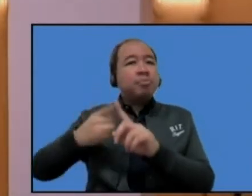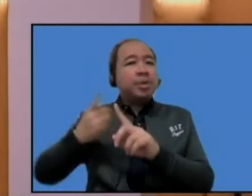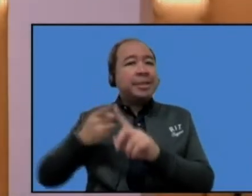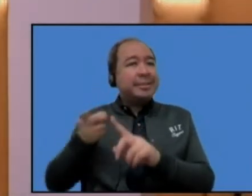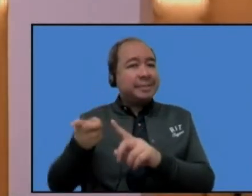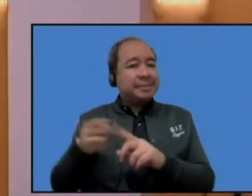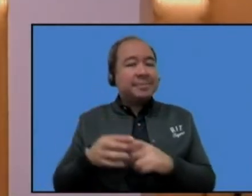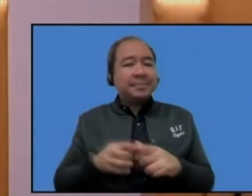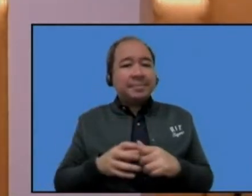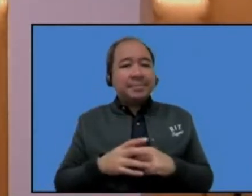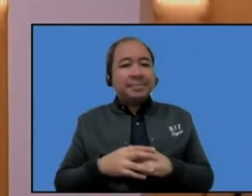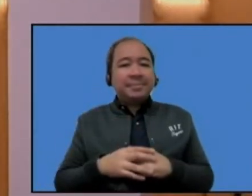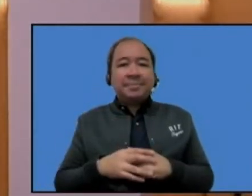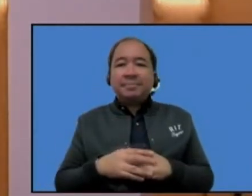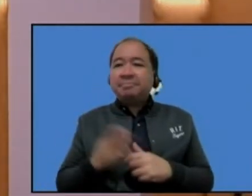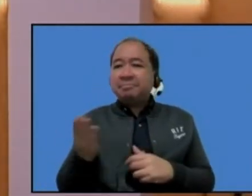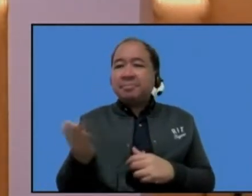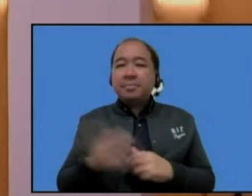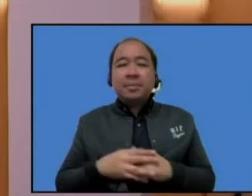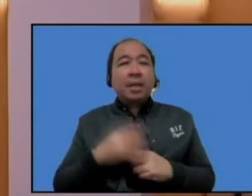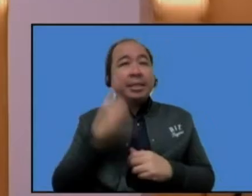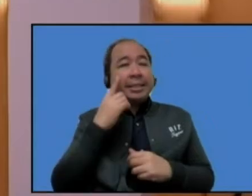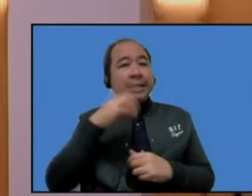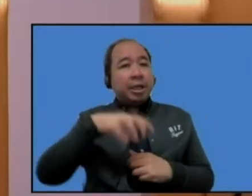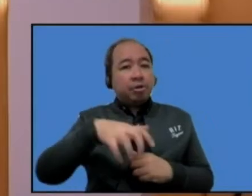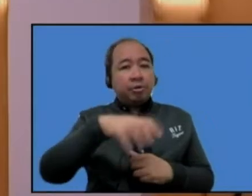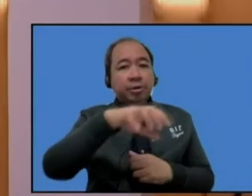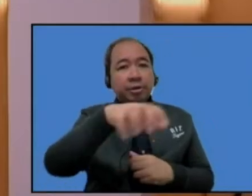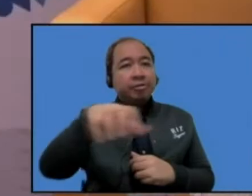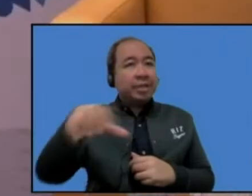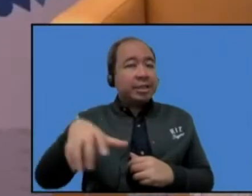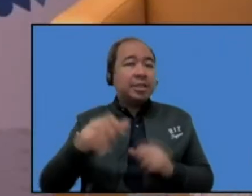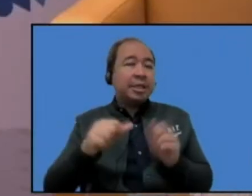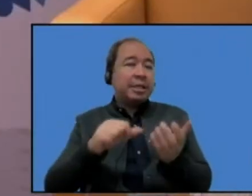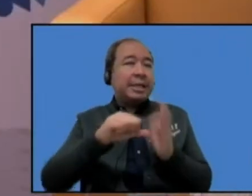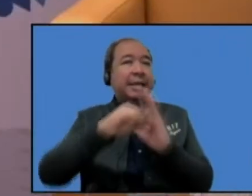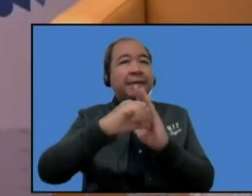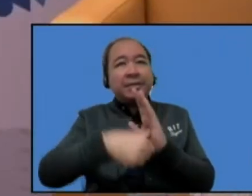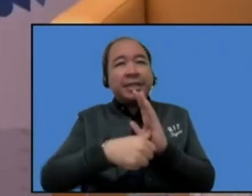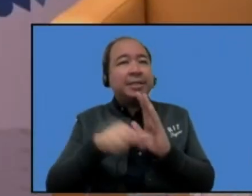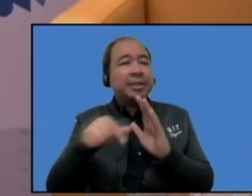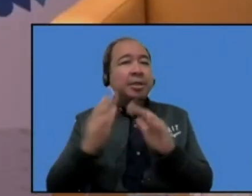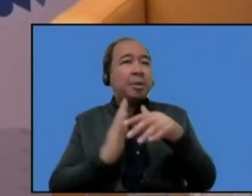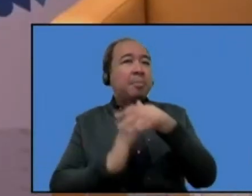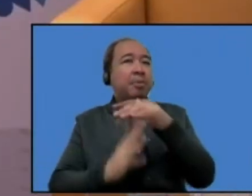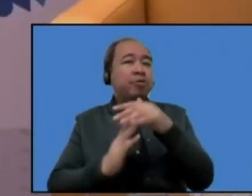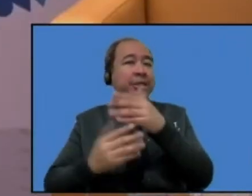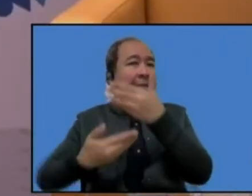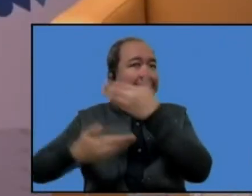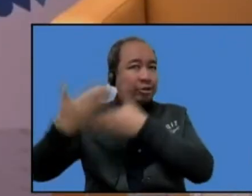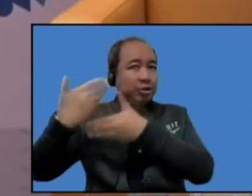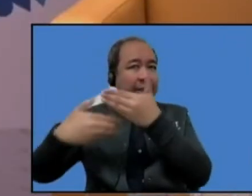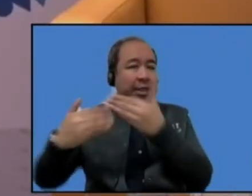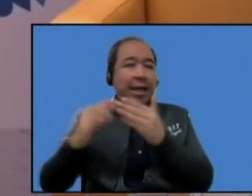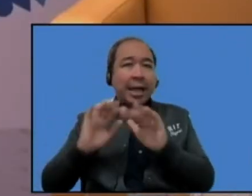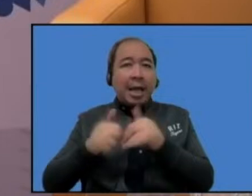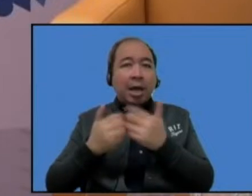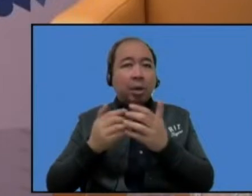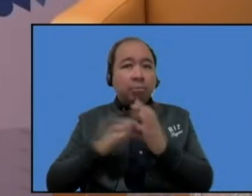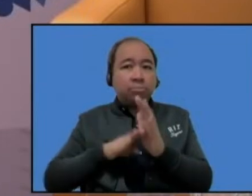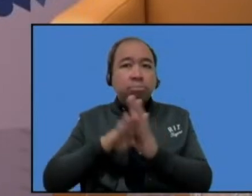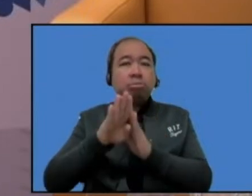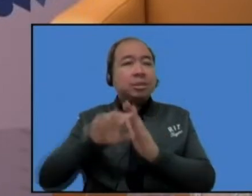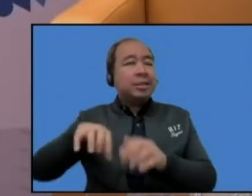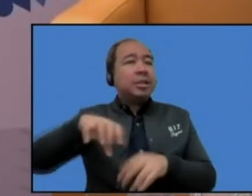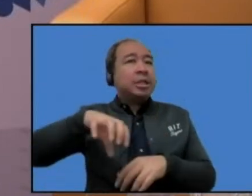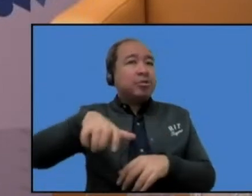why? I think nation states perhaps can highlight more of your migration history in your nation building process. I think that helps disarm a lot